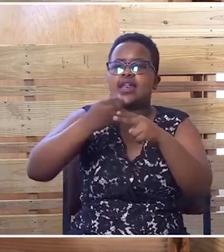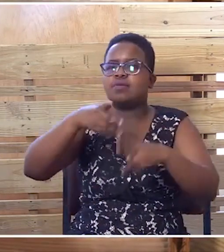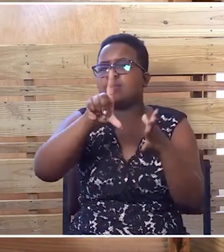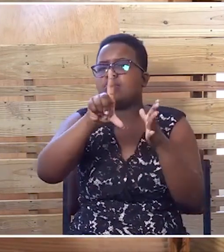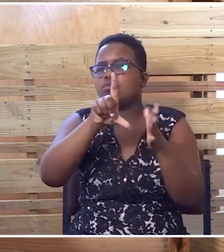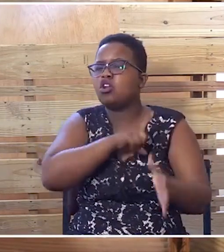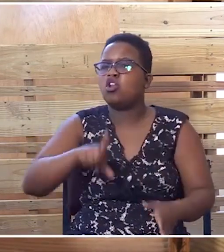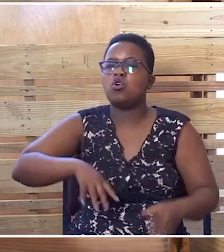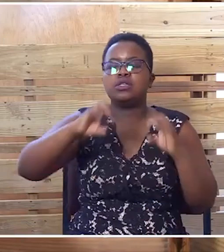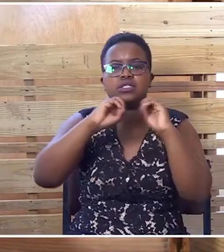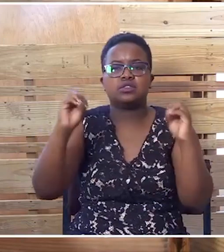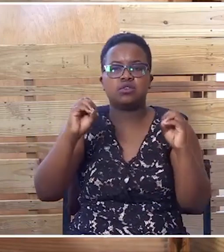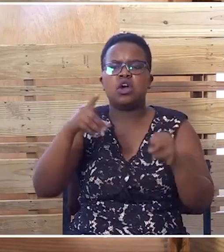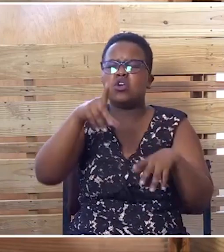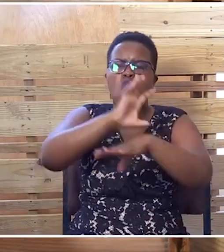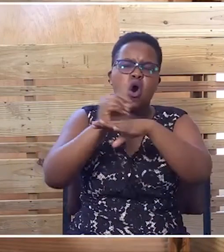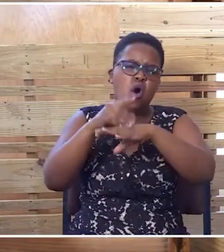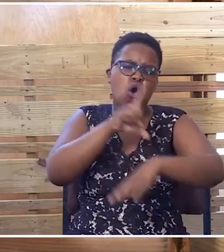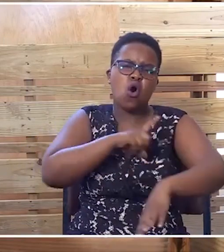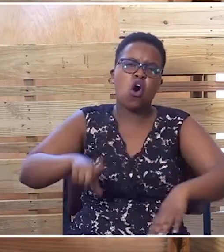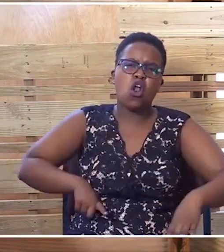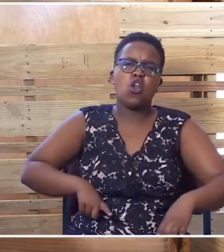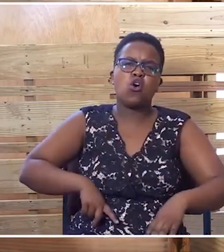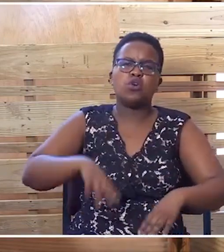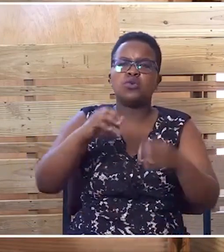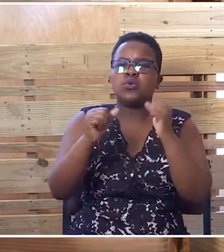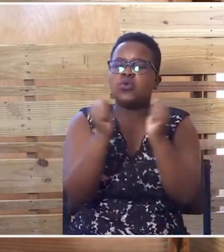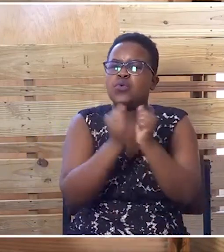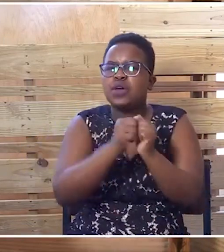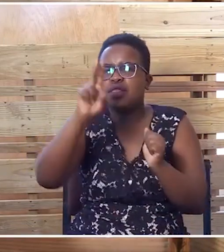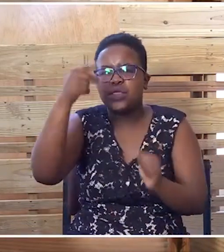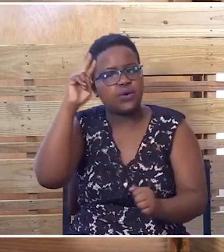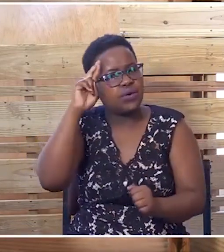that we should not just call out the name of the Lord in vain. His name